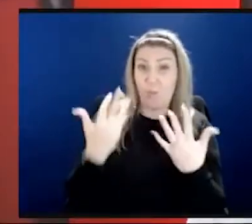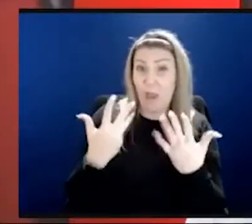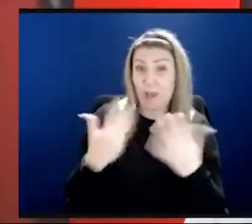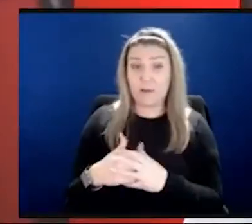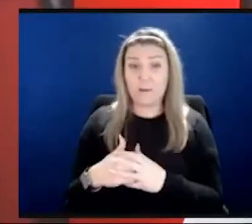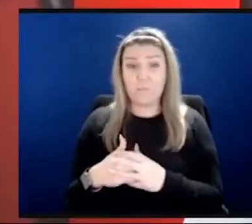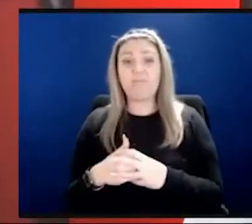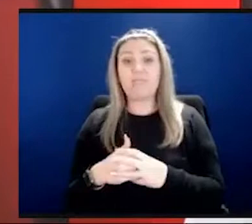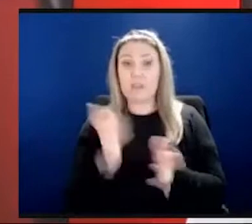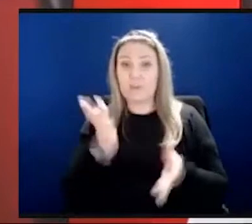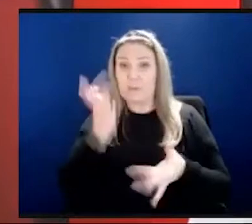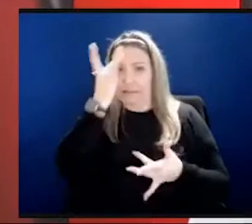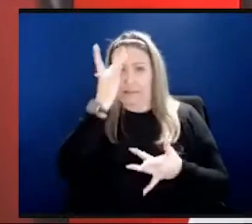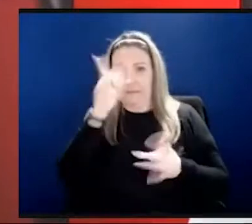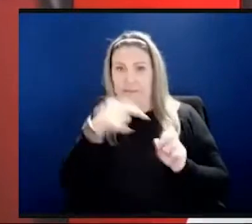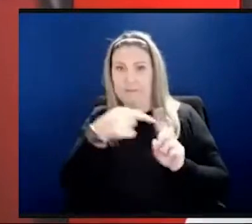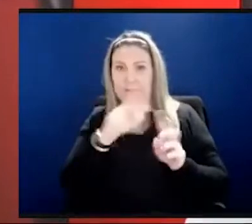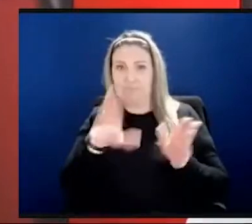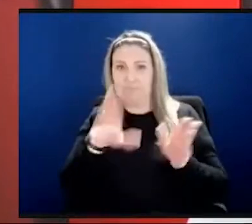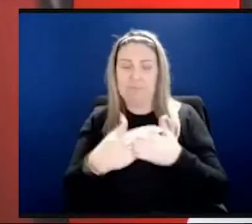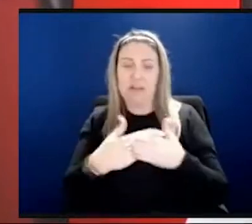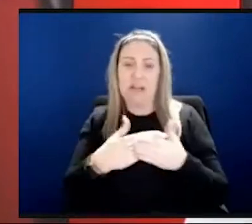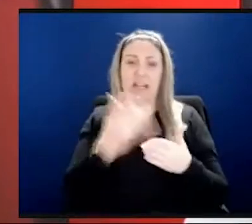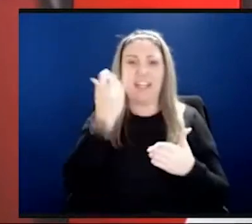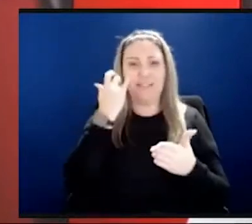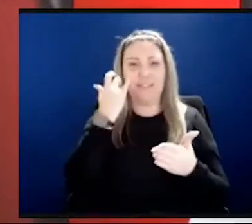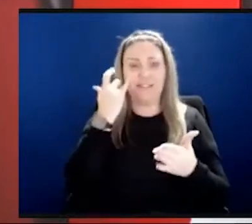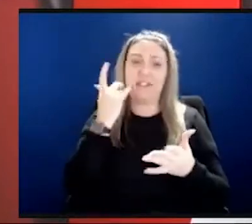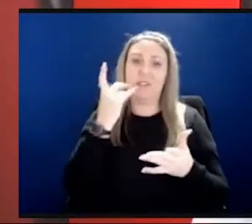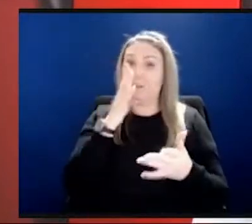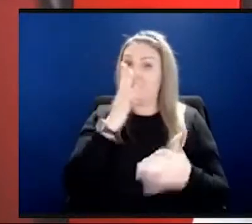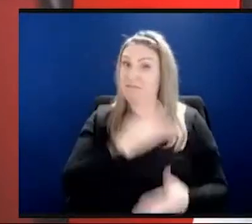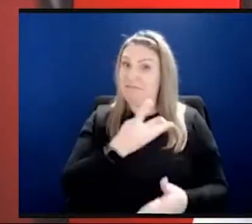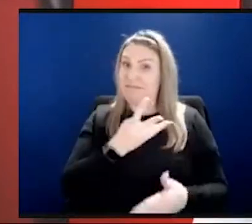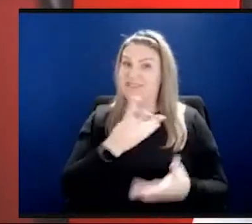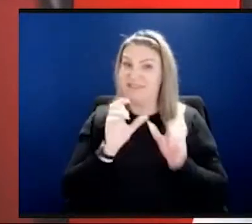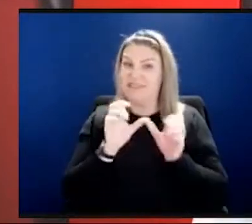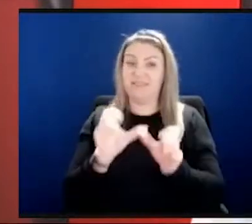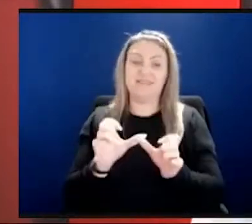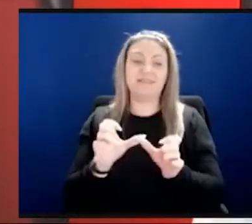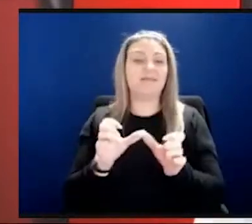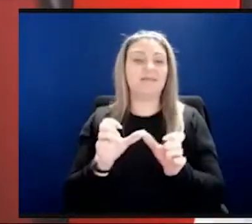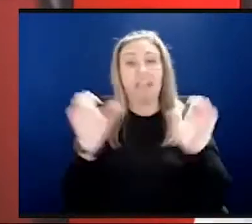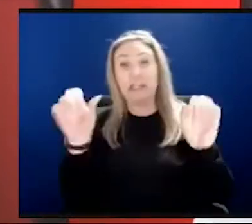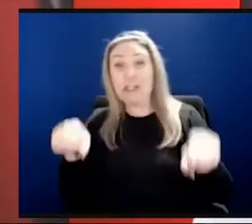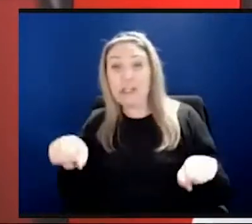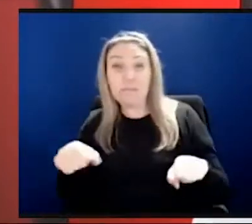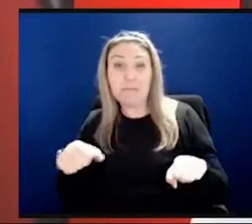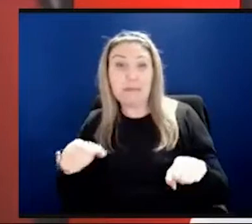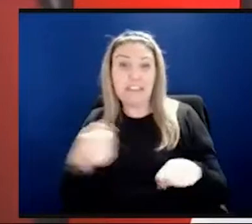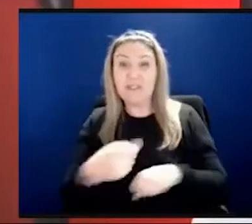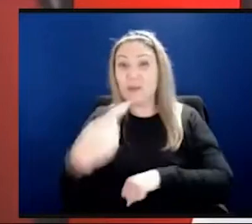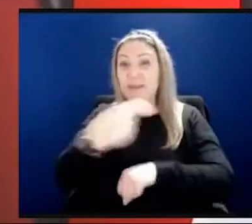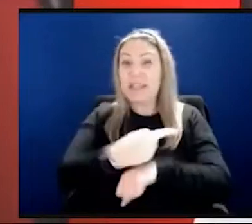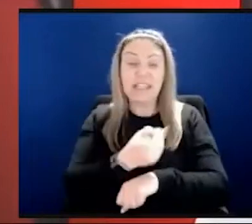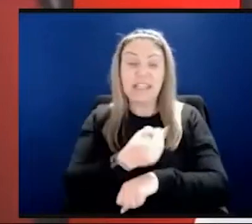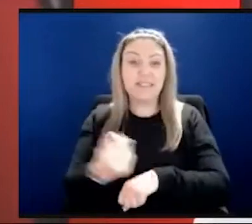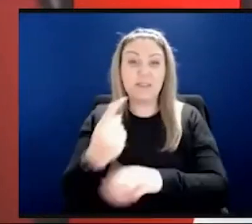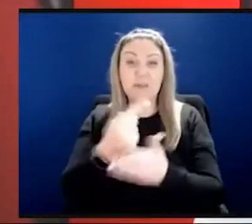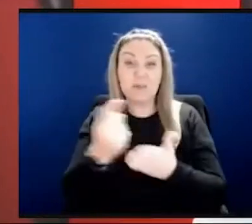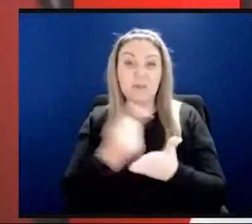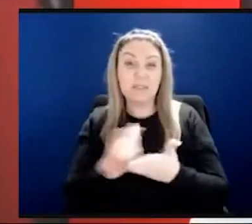came to us. So, if he would have kept ignoring things, it could be days or weeks that he could have